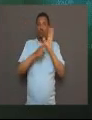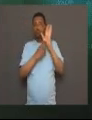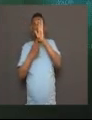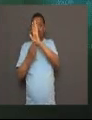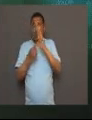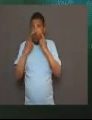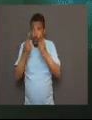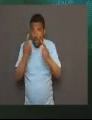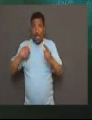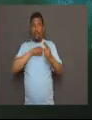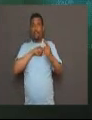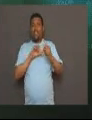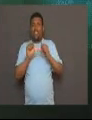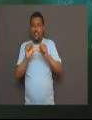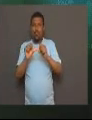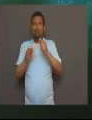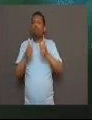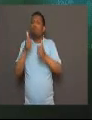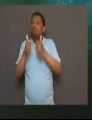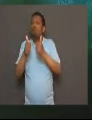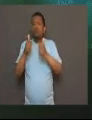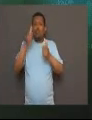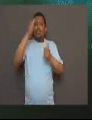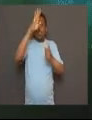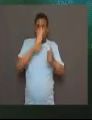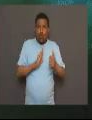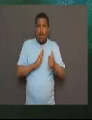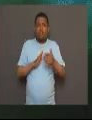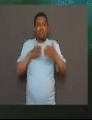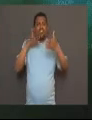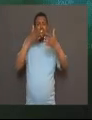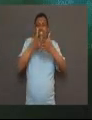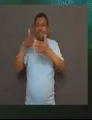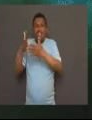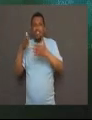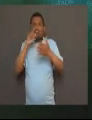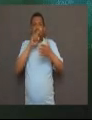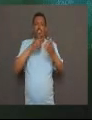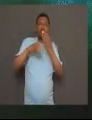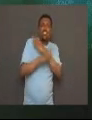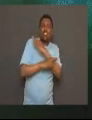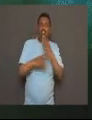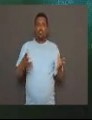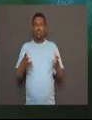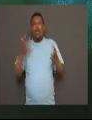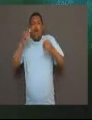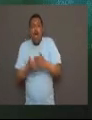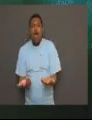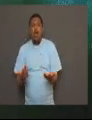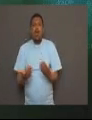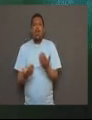the extent to which humans have interfered with a region, and